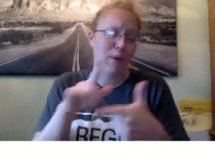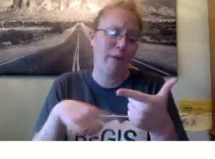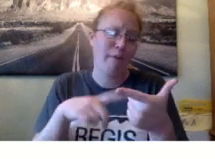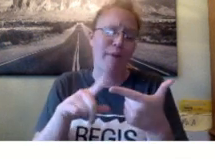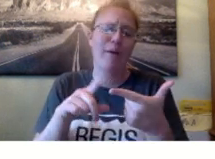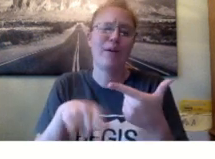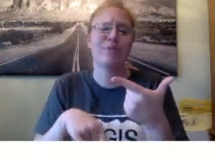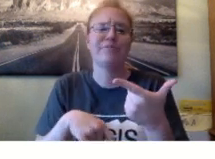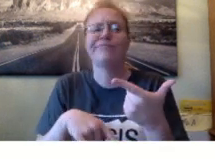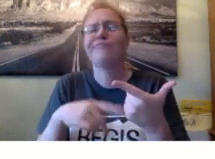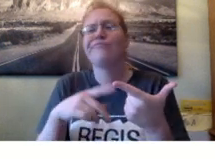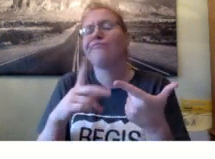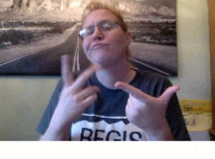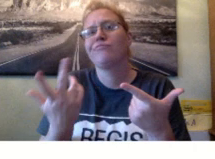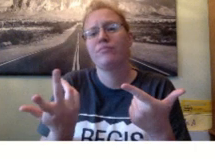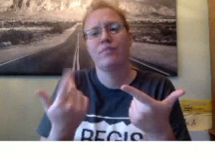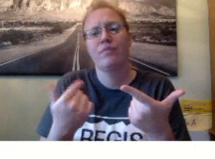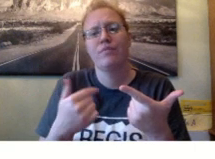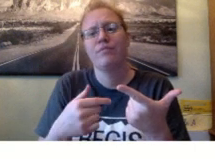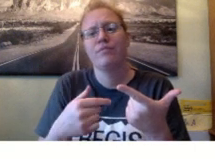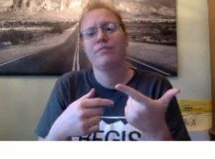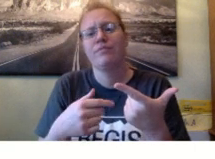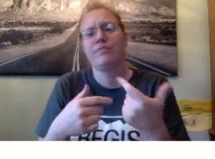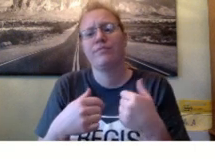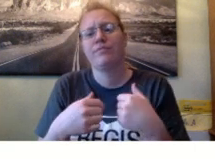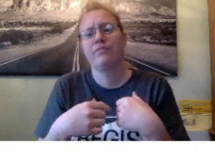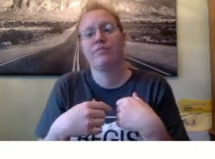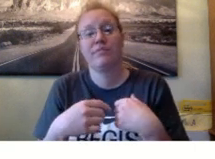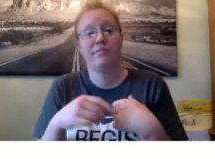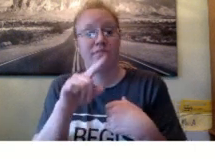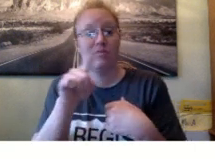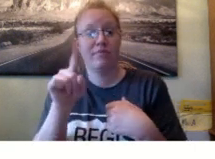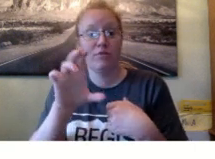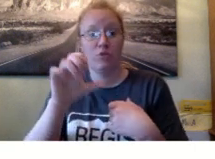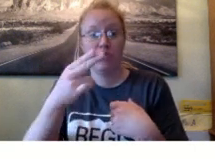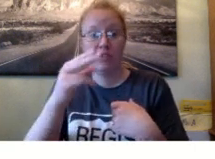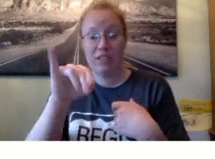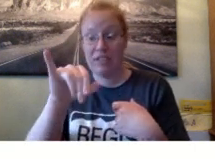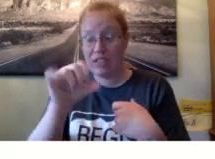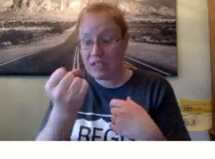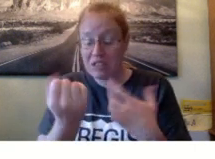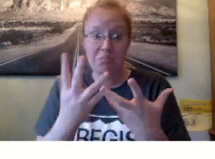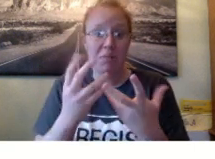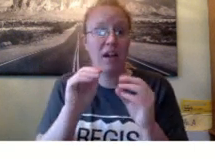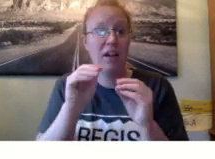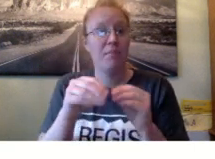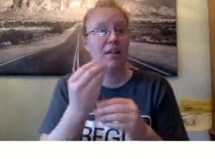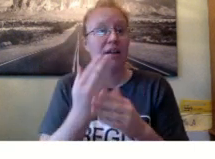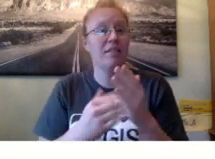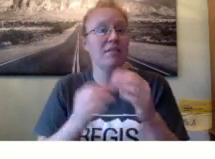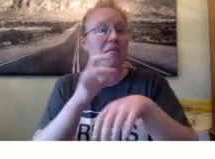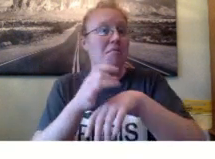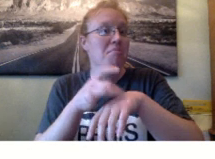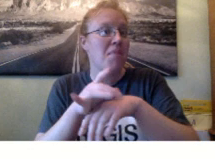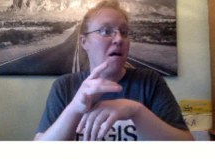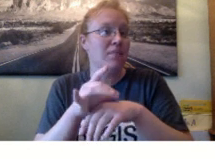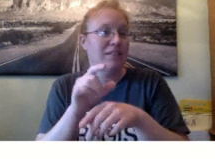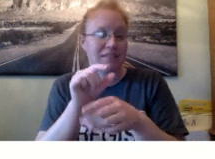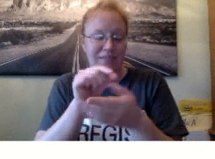she has strawberries planted. She has zucchinis planted. She might even plant some pumpkin seeds this